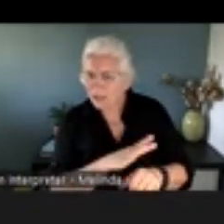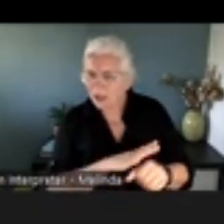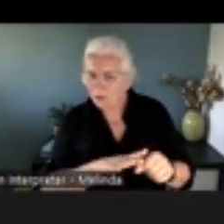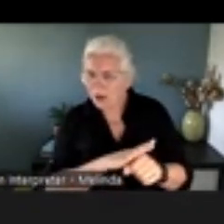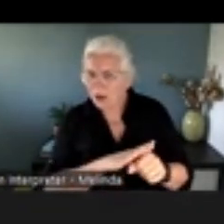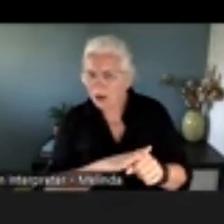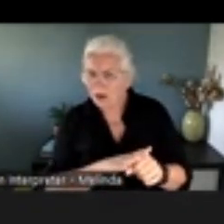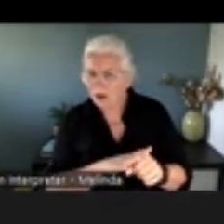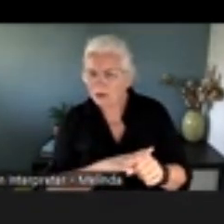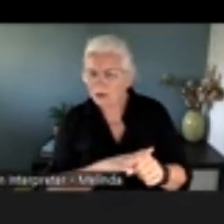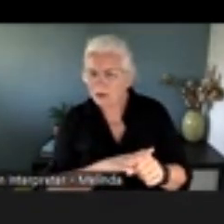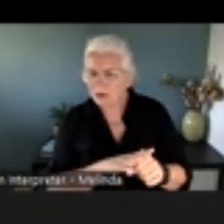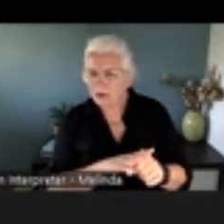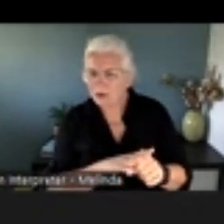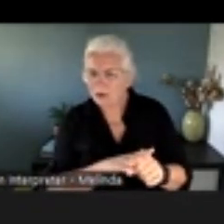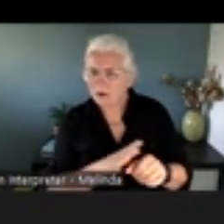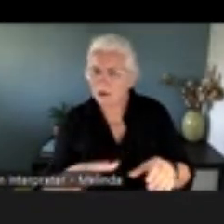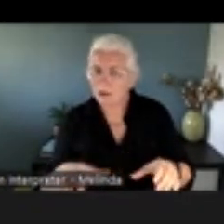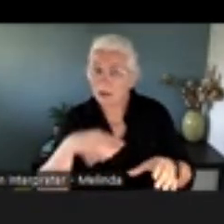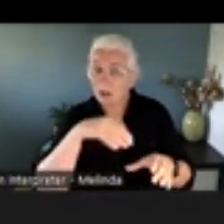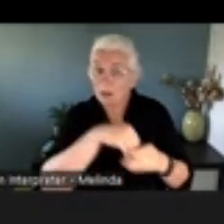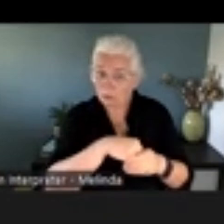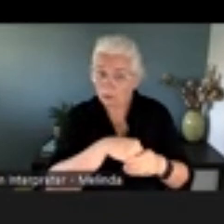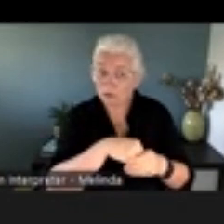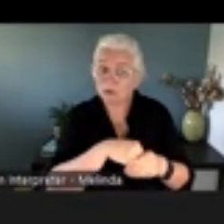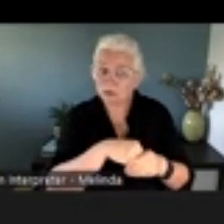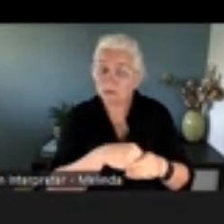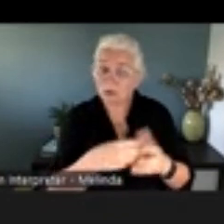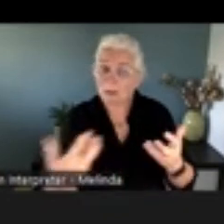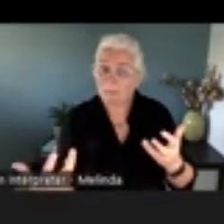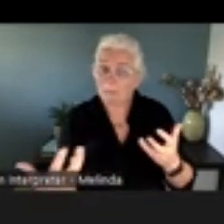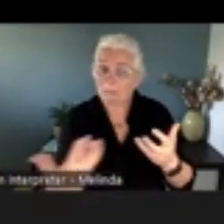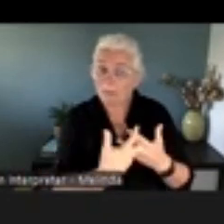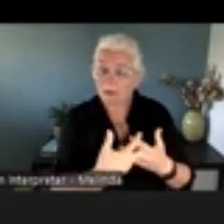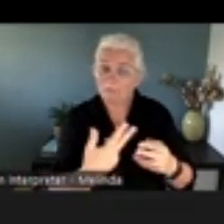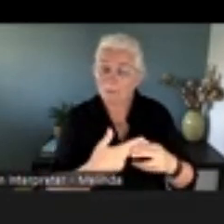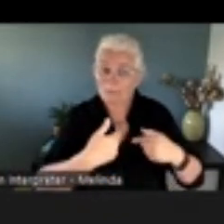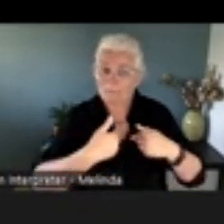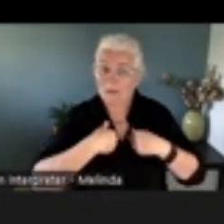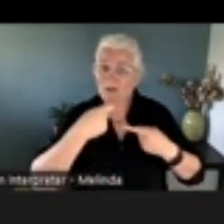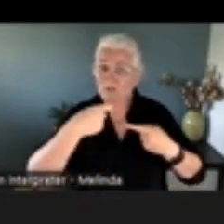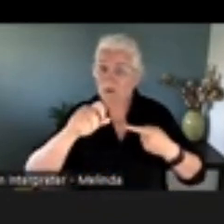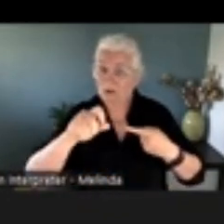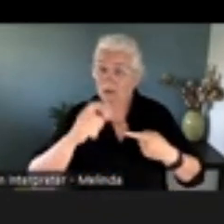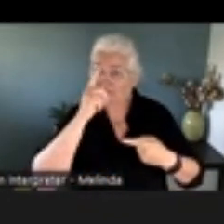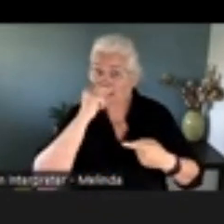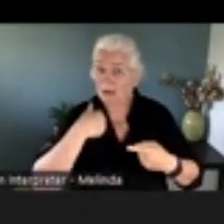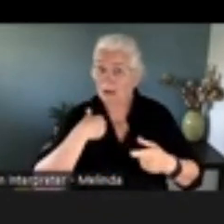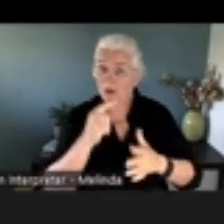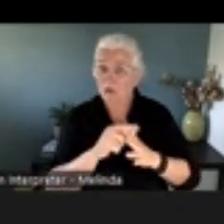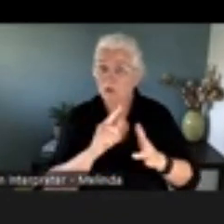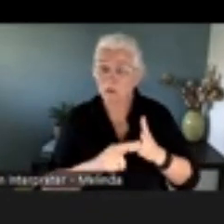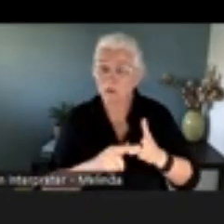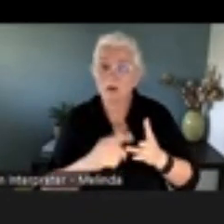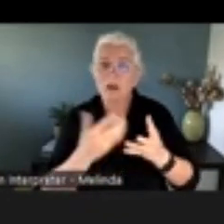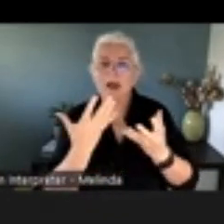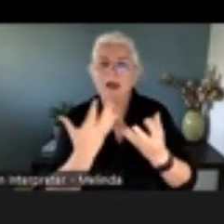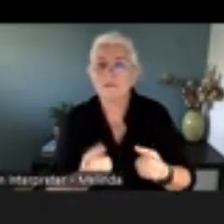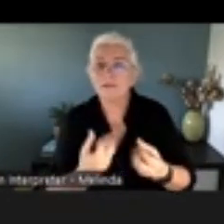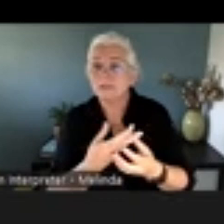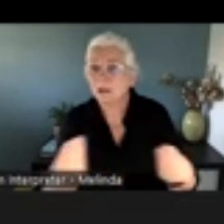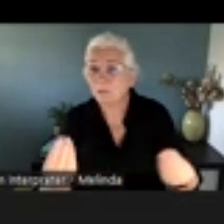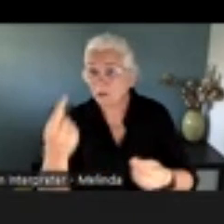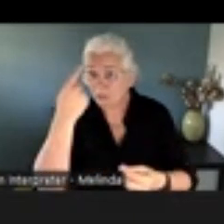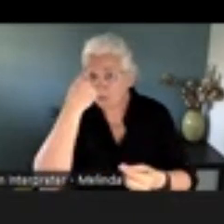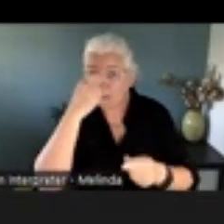of inclusion being met for me? Can I do that? Has somebody thought about me in that way?